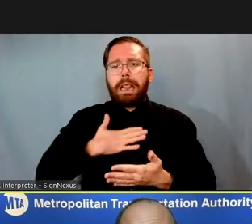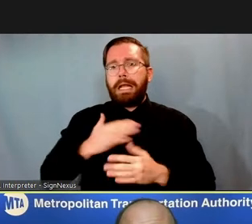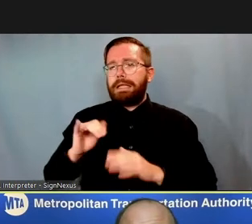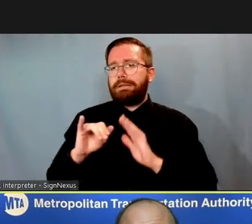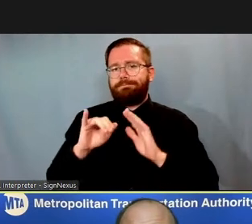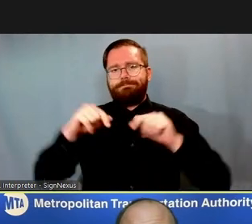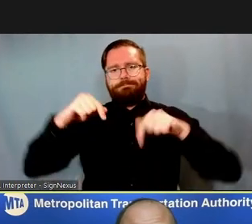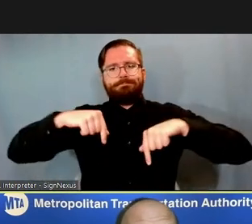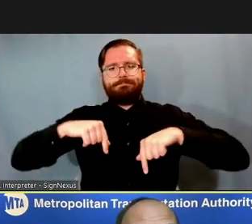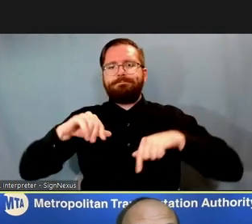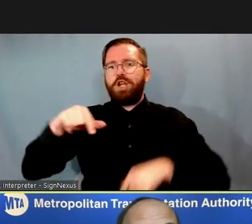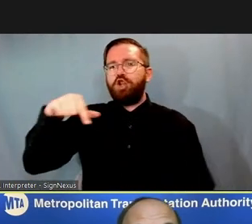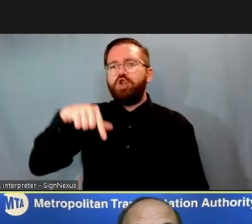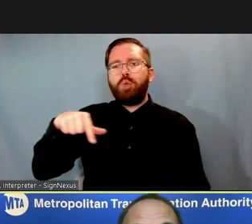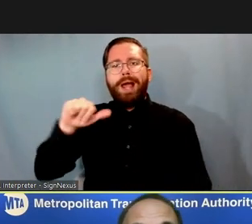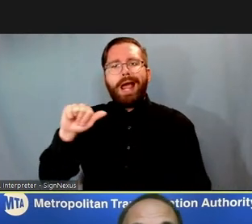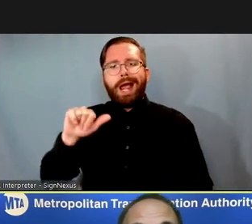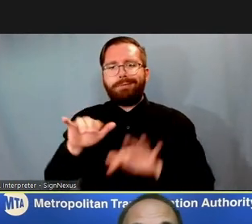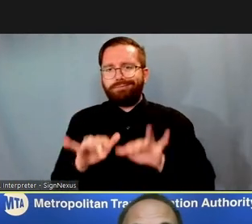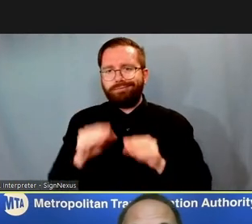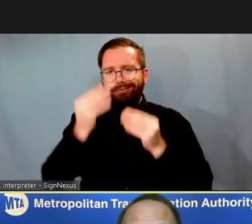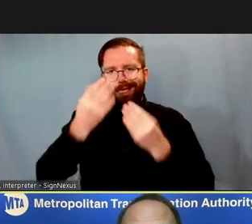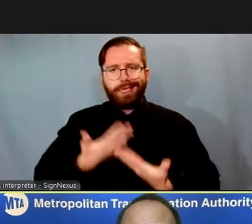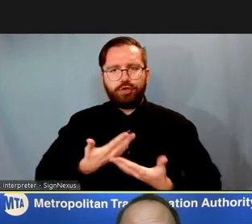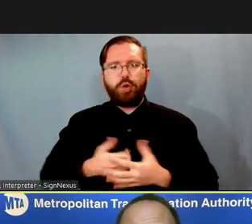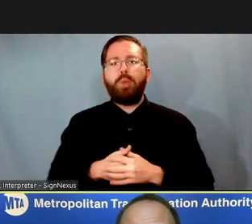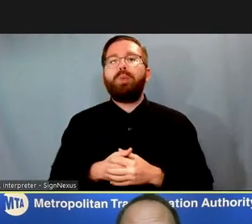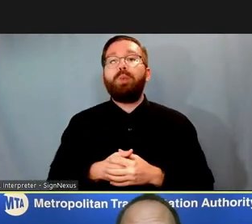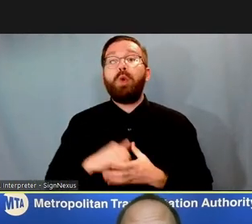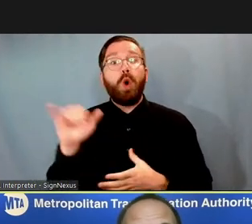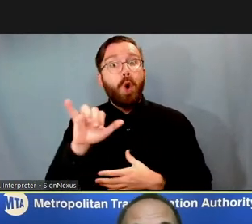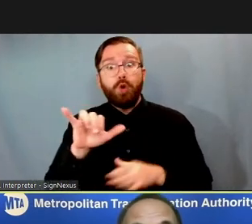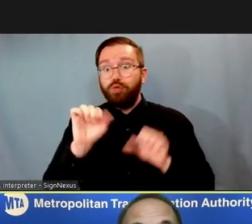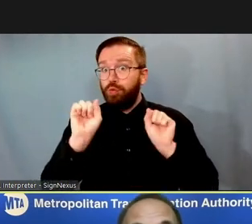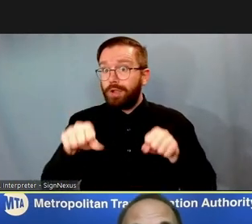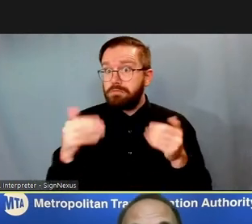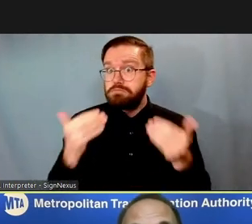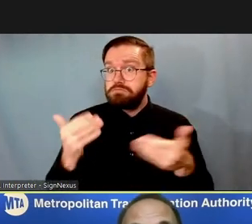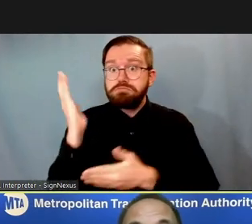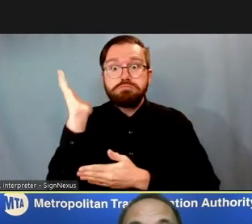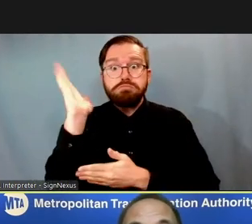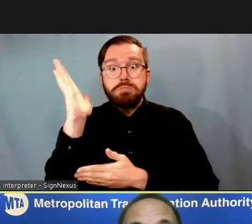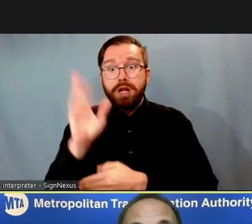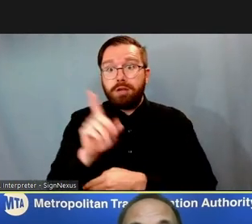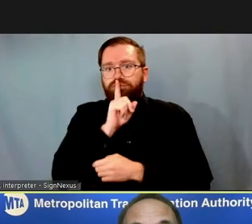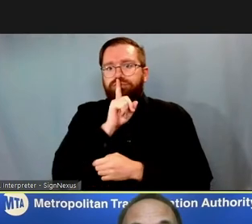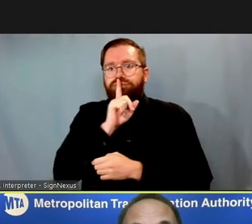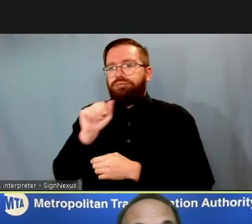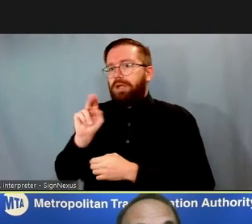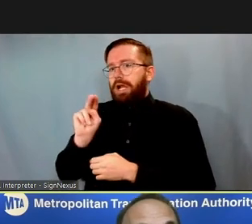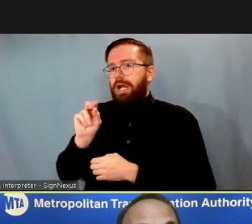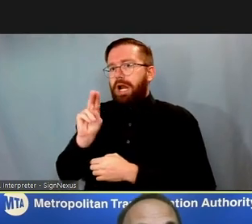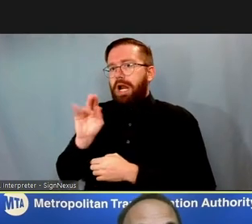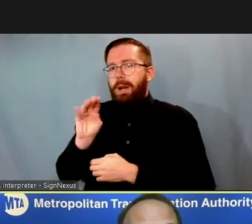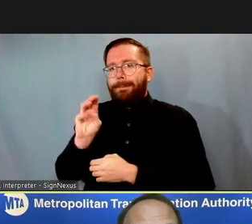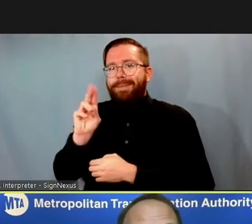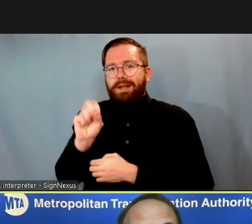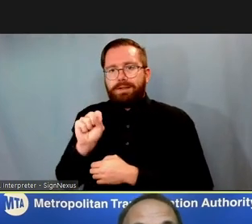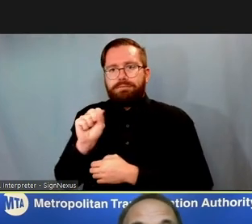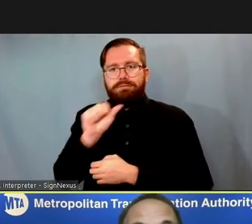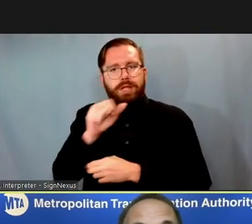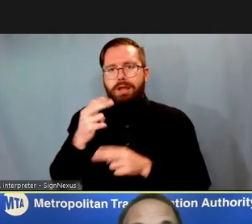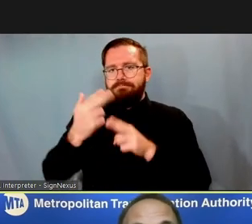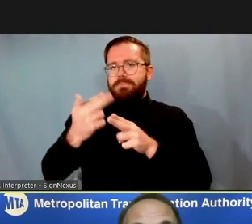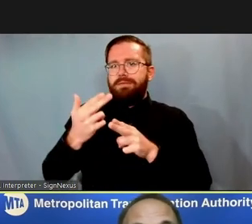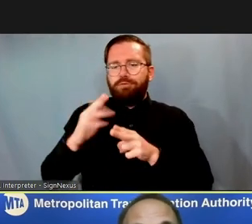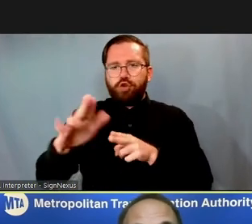function you may also request to speak anonymously if this is your preference please indicate this in the q a function